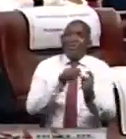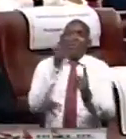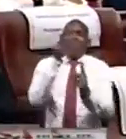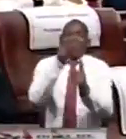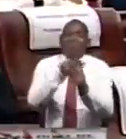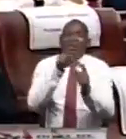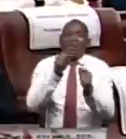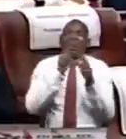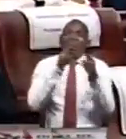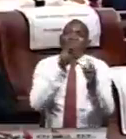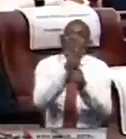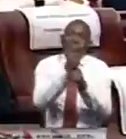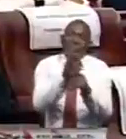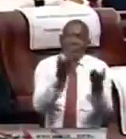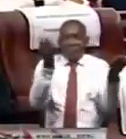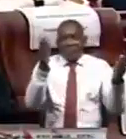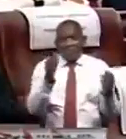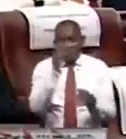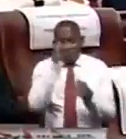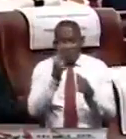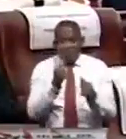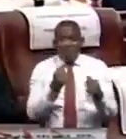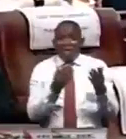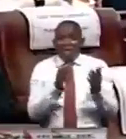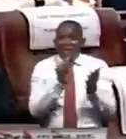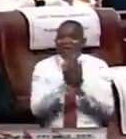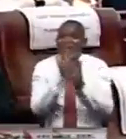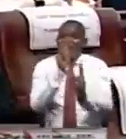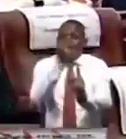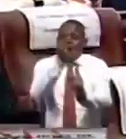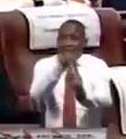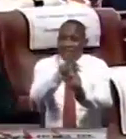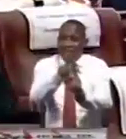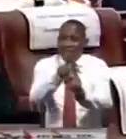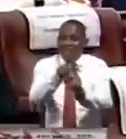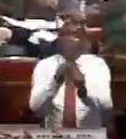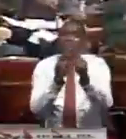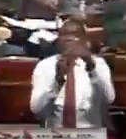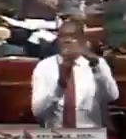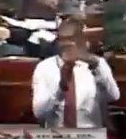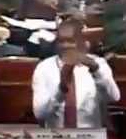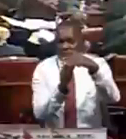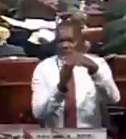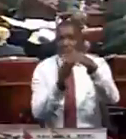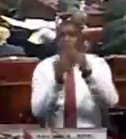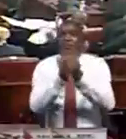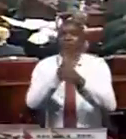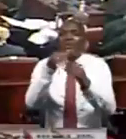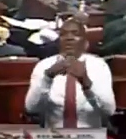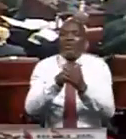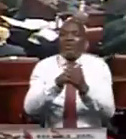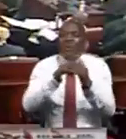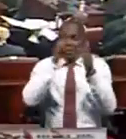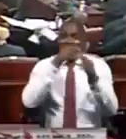respond appropriately. Because, my Lord, that application that is being made... Please, with all respect, please,